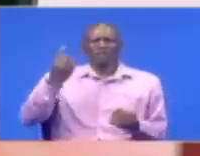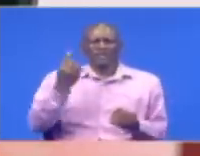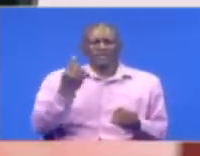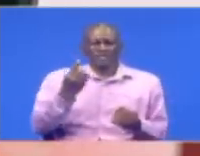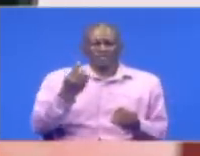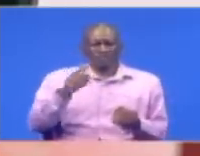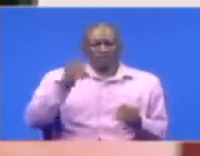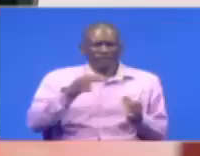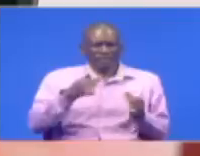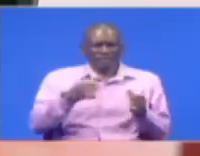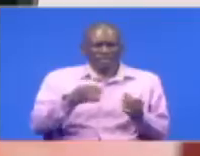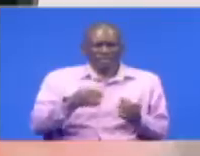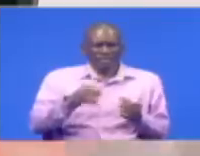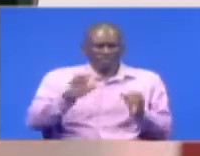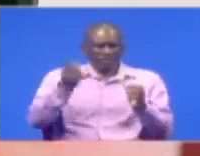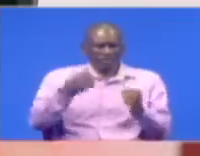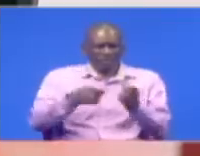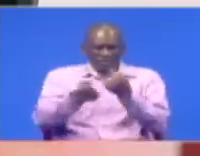call would be